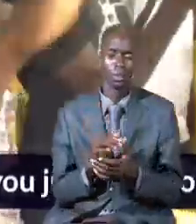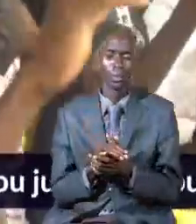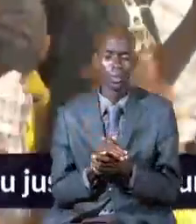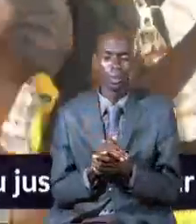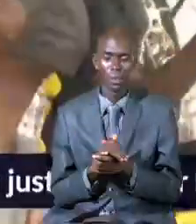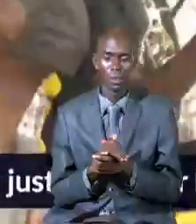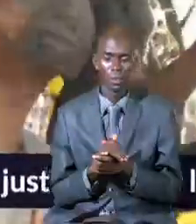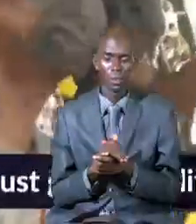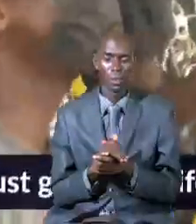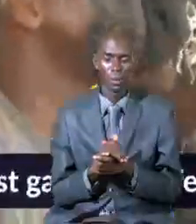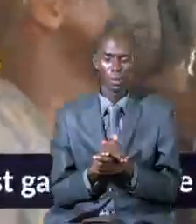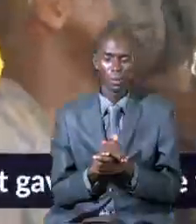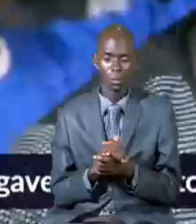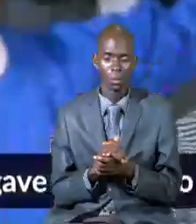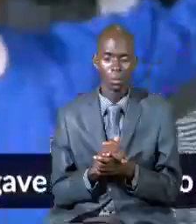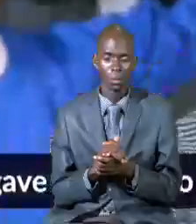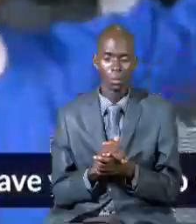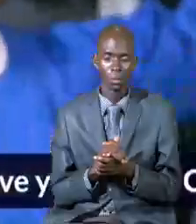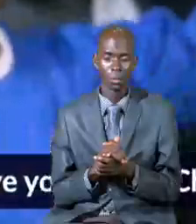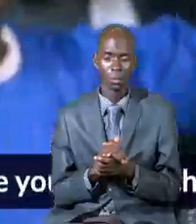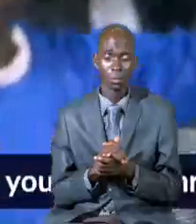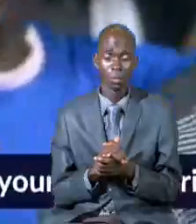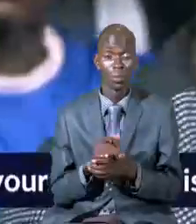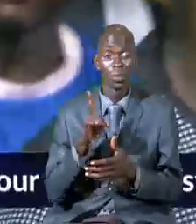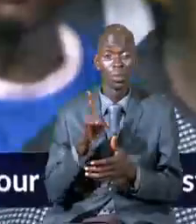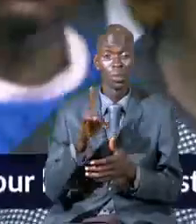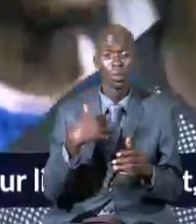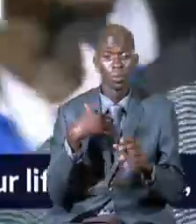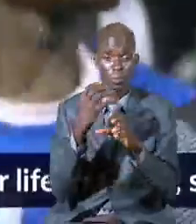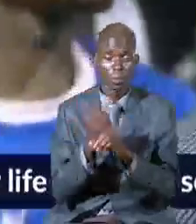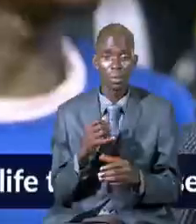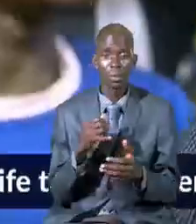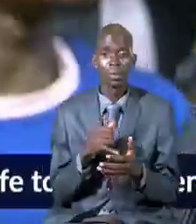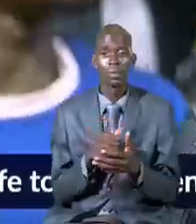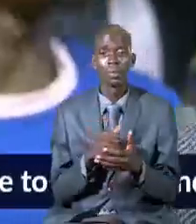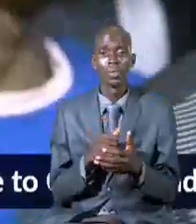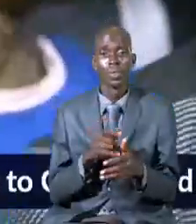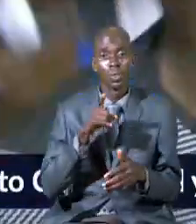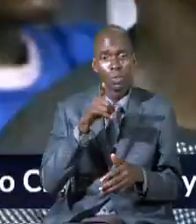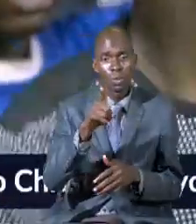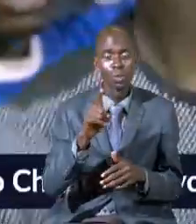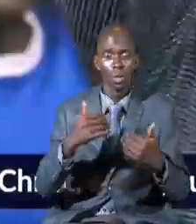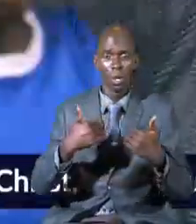You got it. I said you